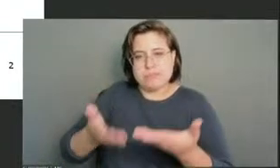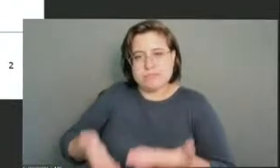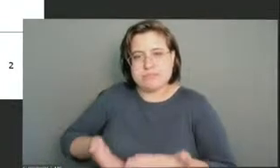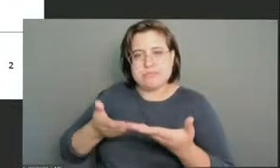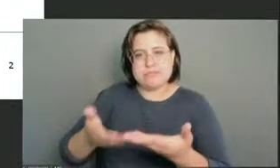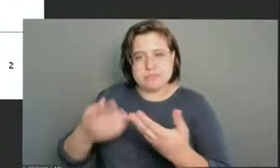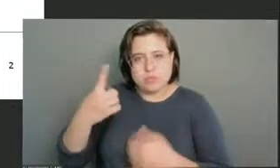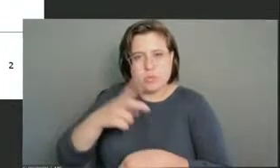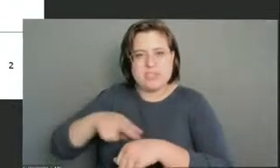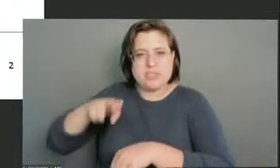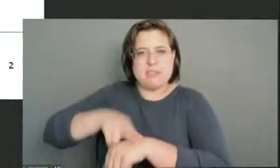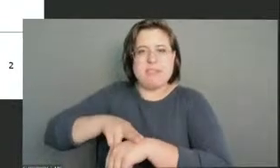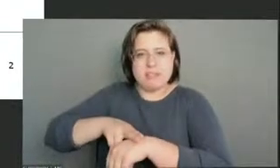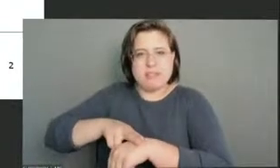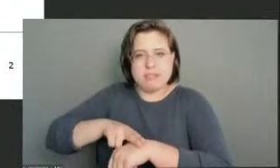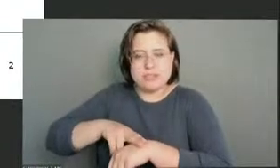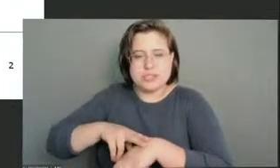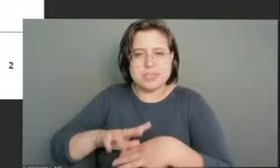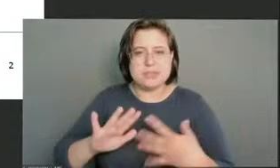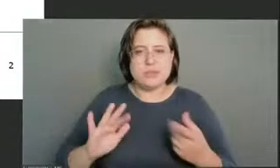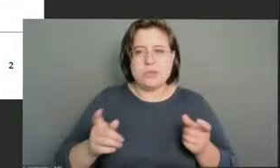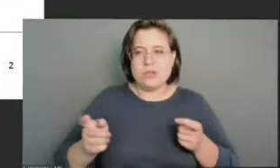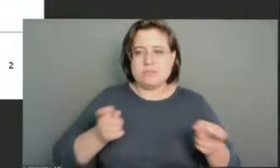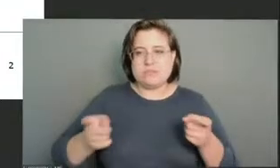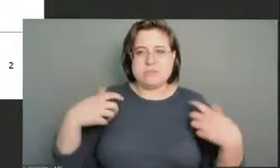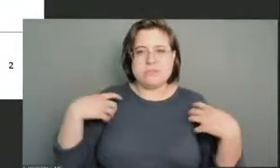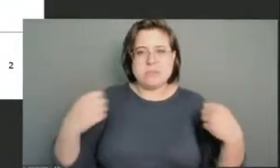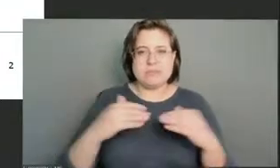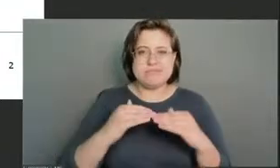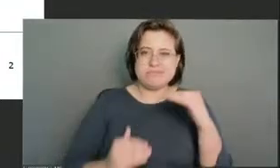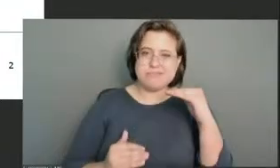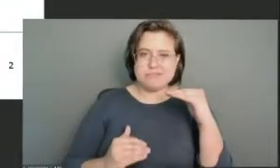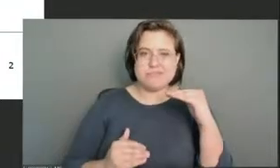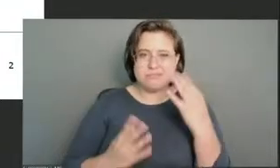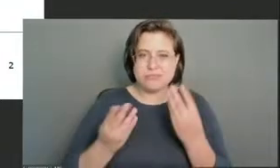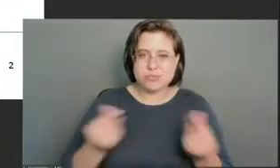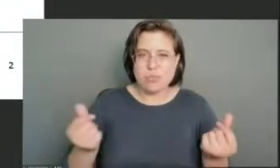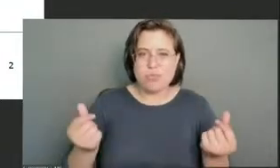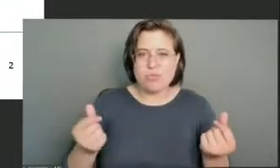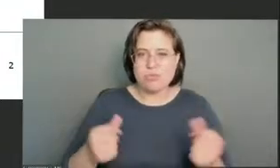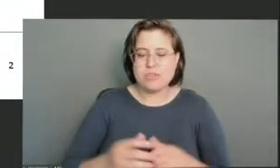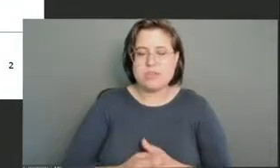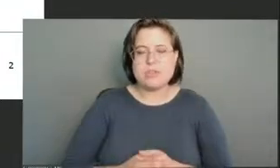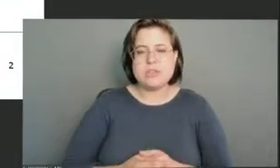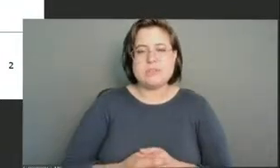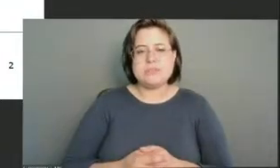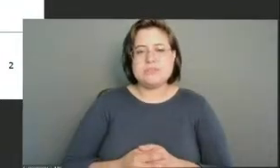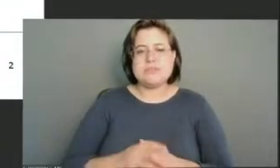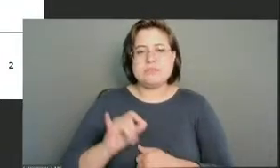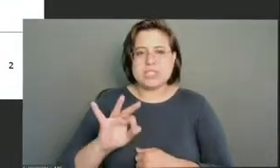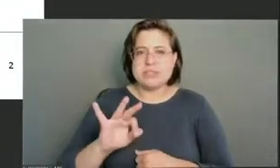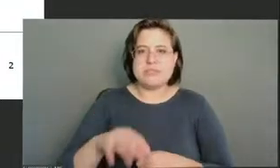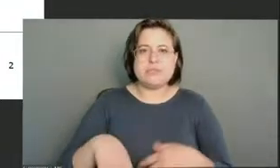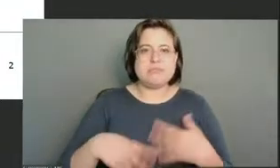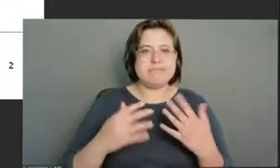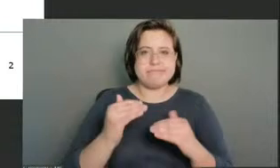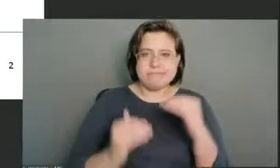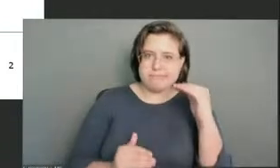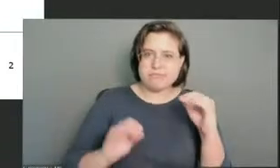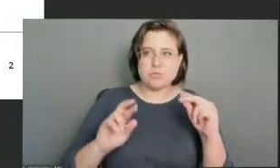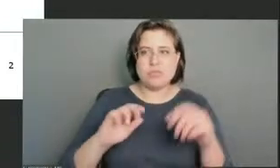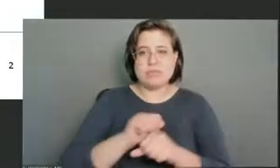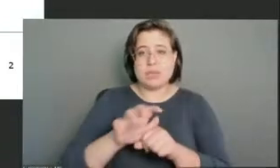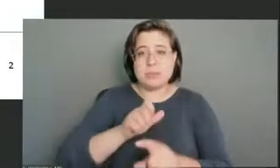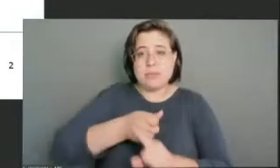the nations to mitigate health inequities that are caused or exacerbated by the COVID-19